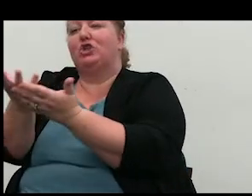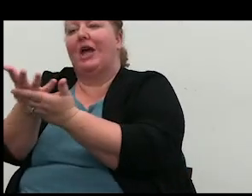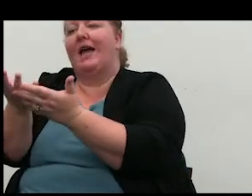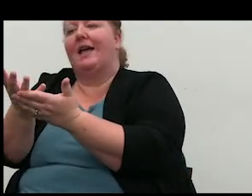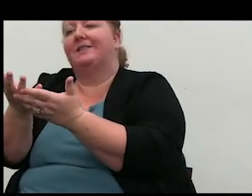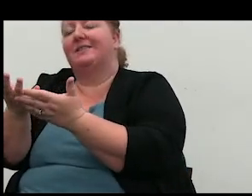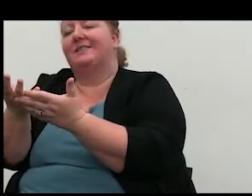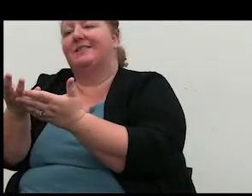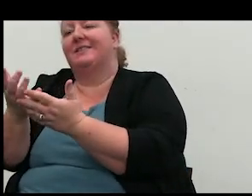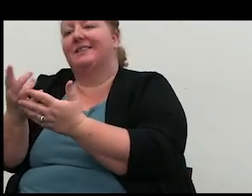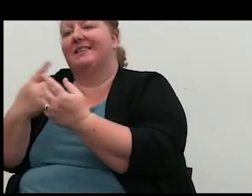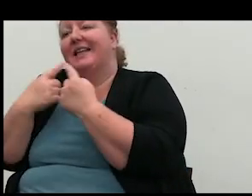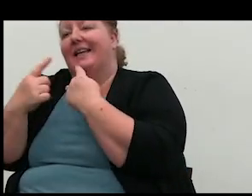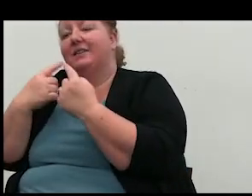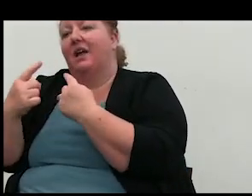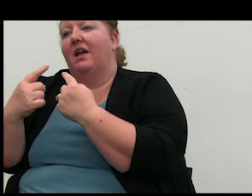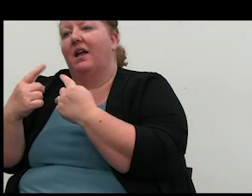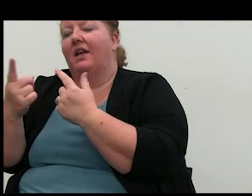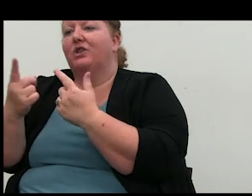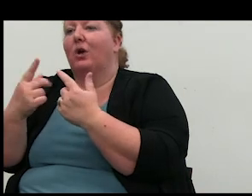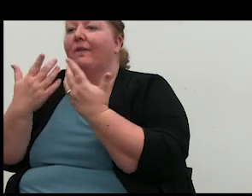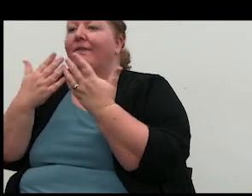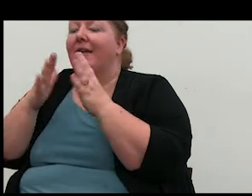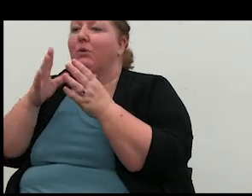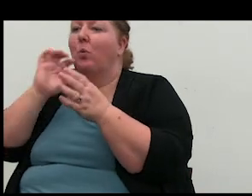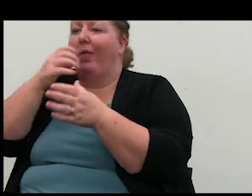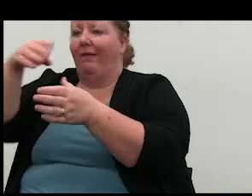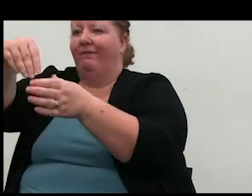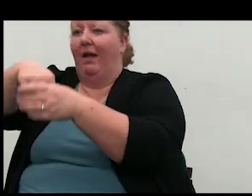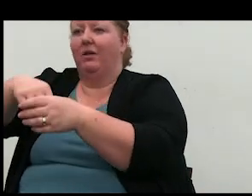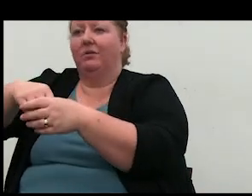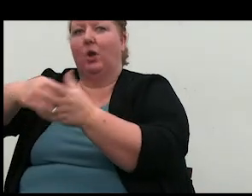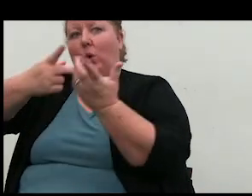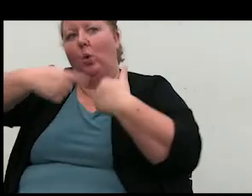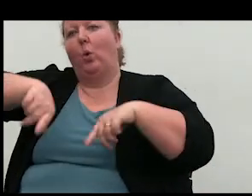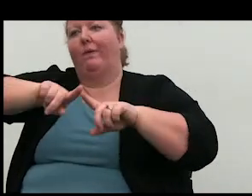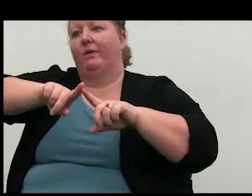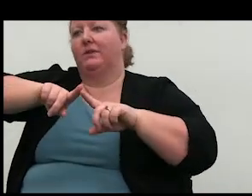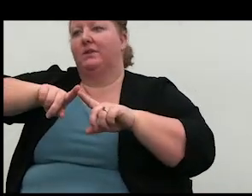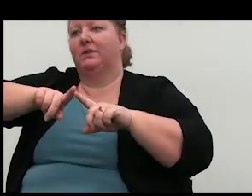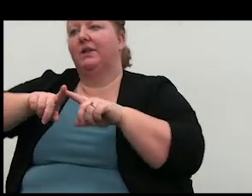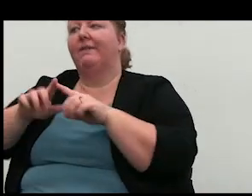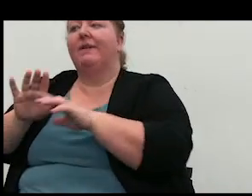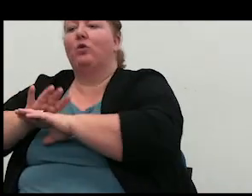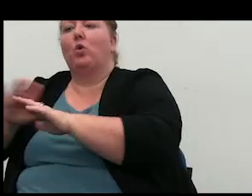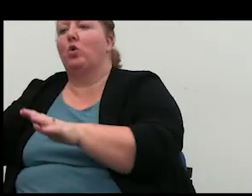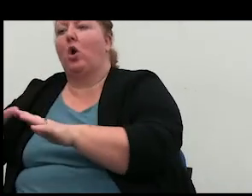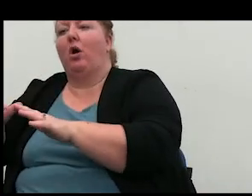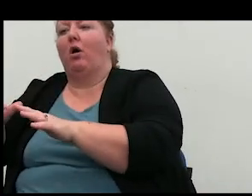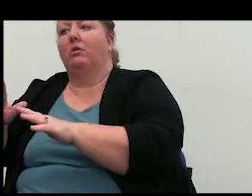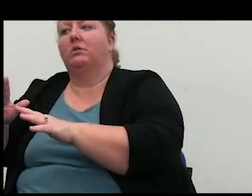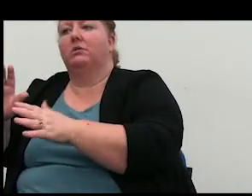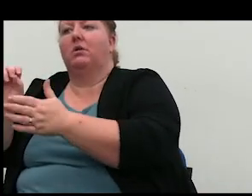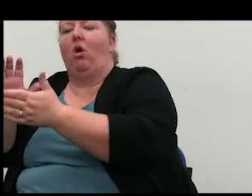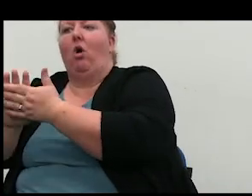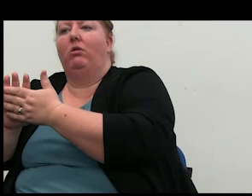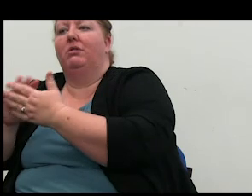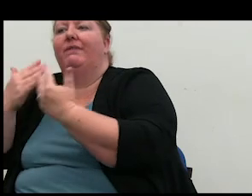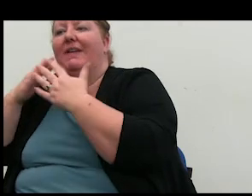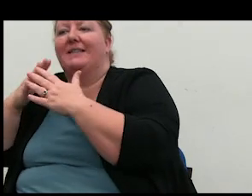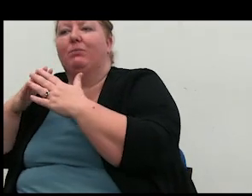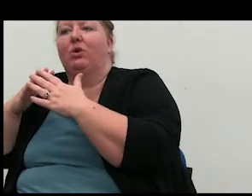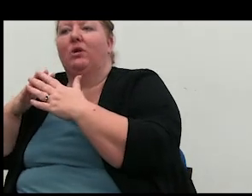data, because Facebook will have a file. Facebook have files on all of us, even if not on Facebook. And so Facebook, her, right, good,